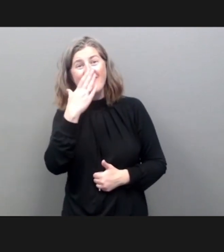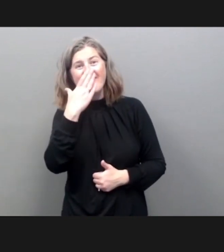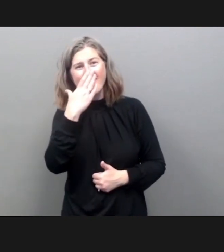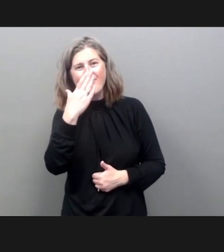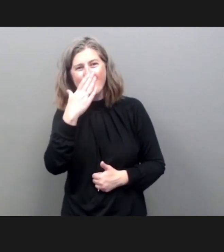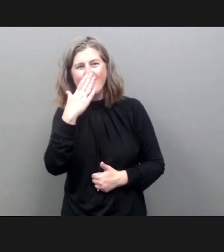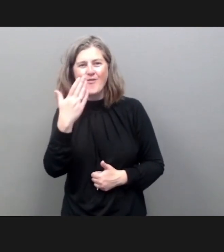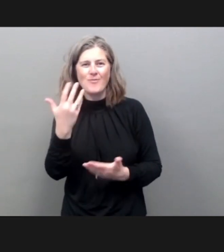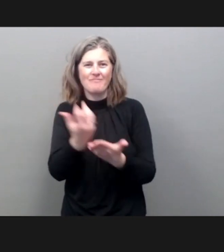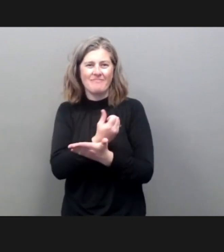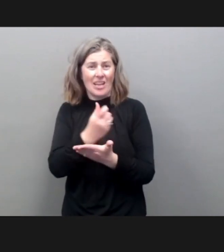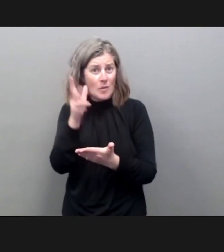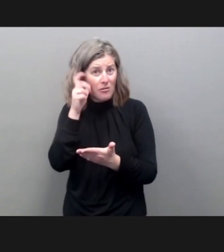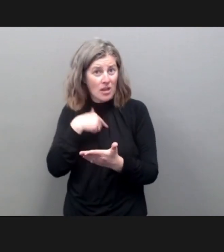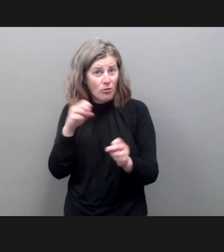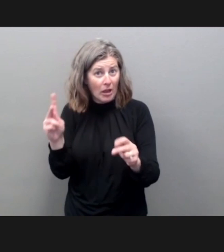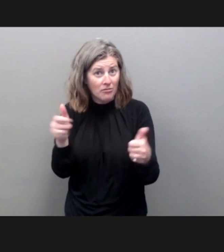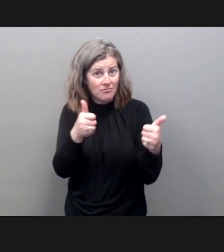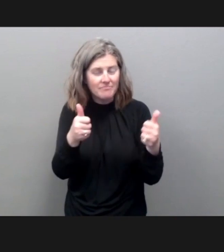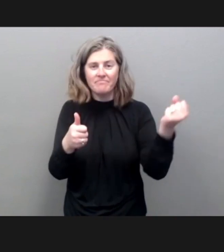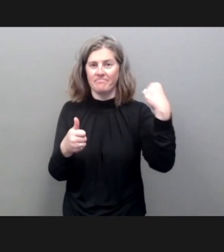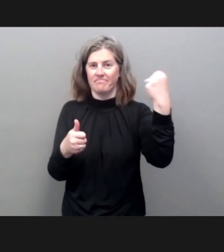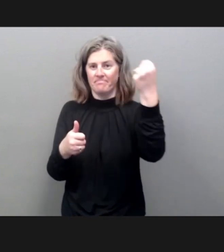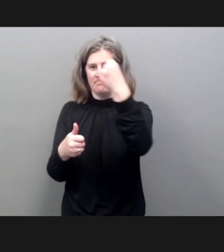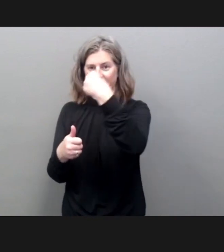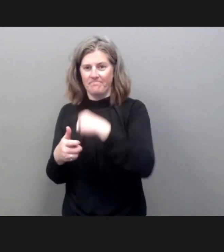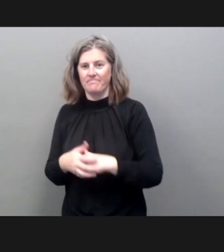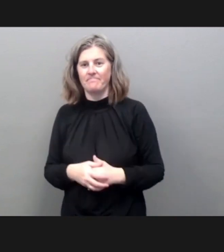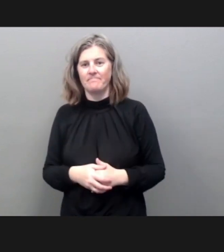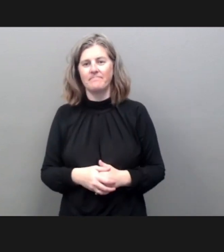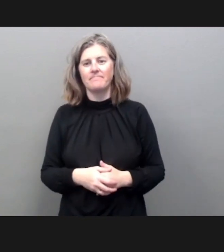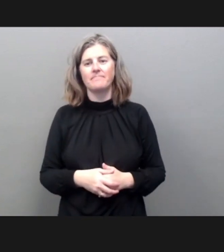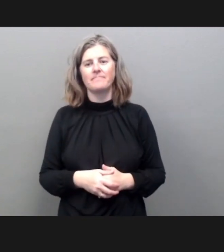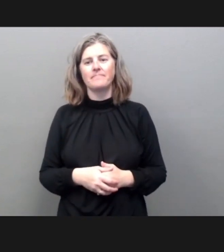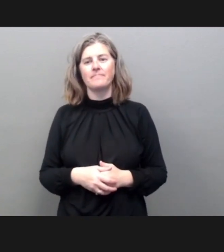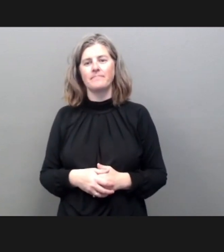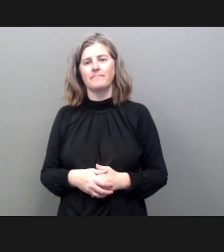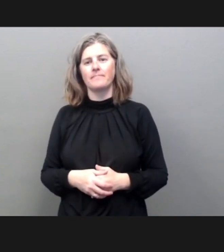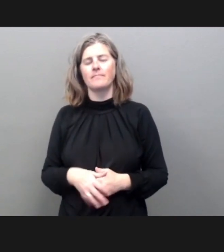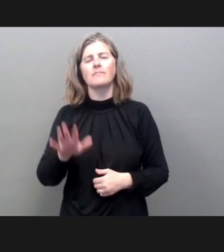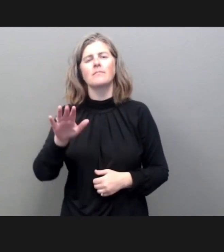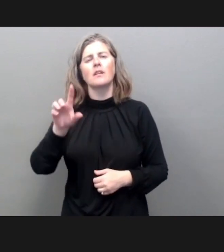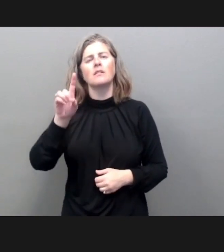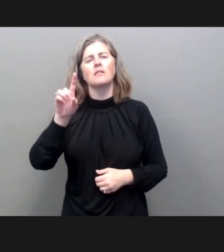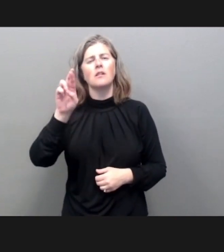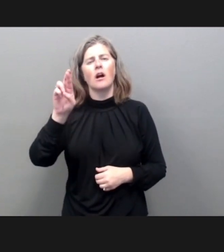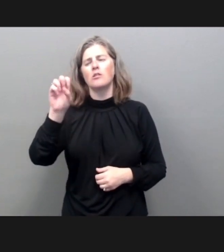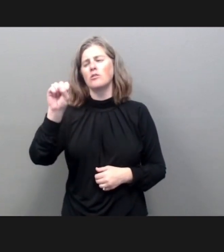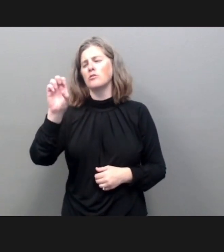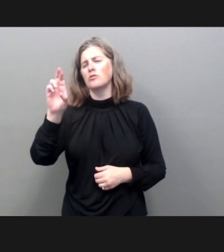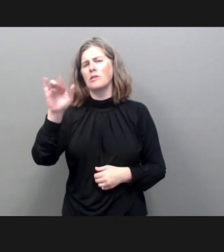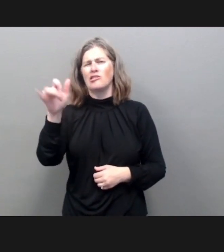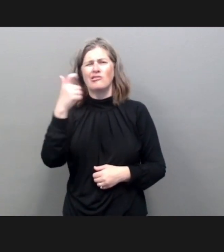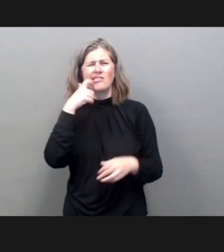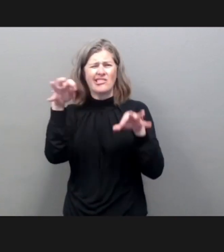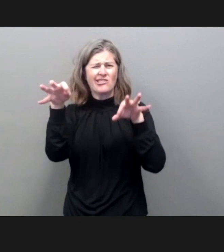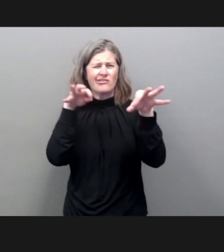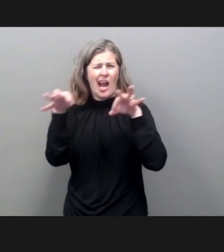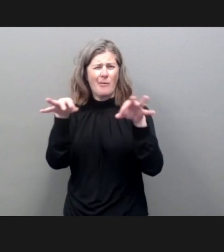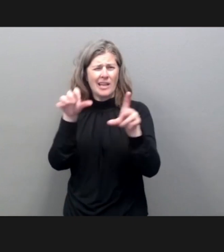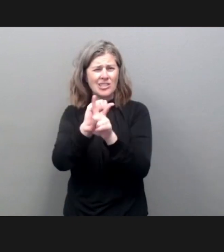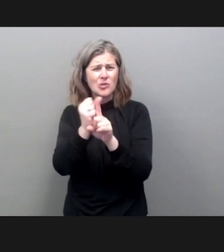doing this once again. Can you hear me okay? Yes. Great. So Dr. Scrace, you are again describing a situation